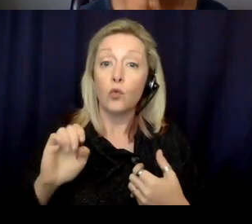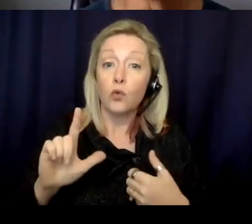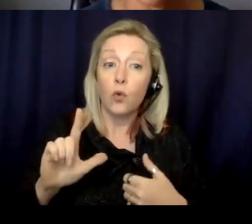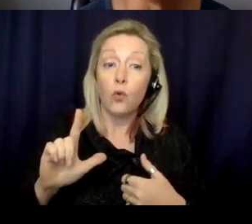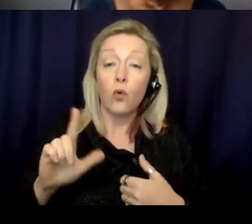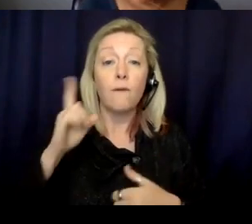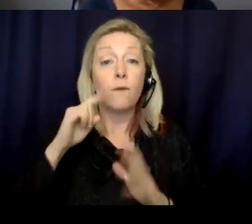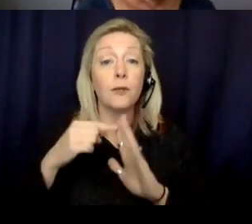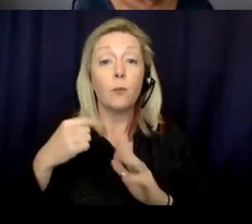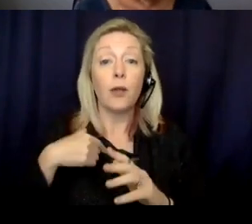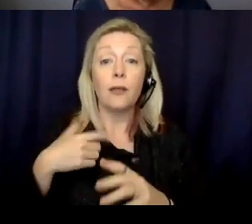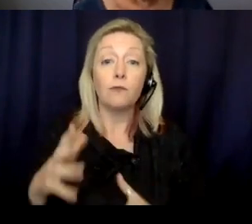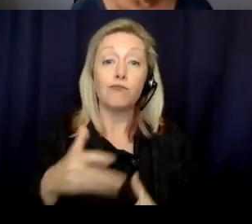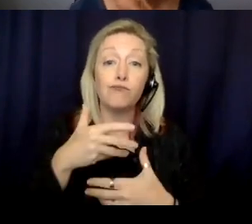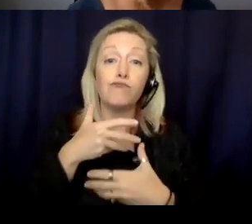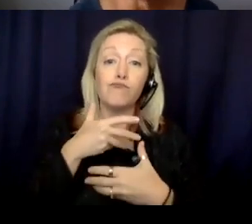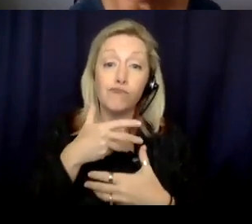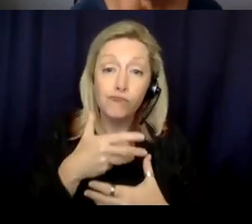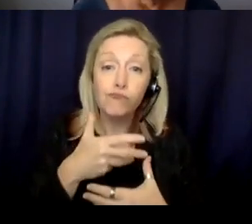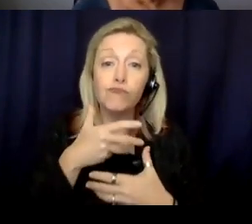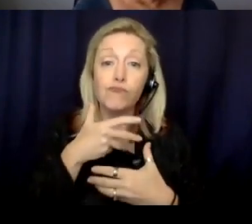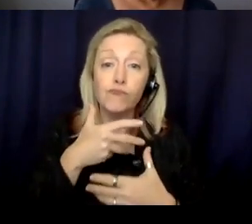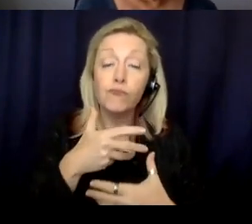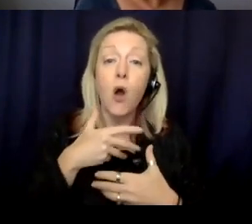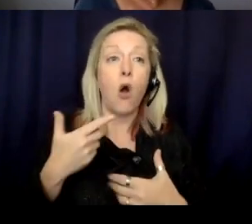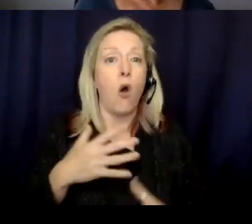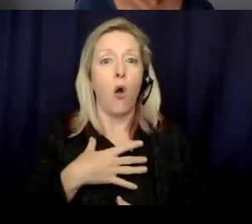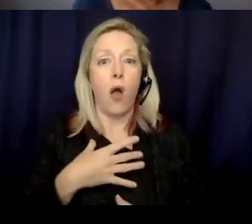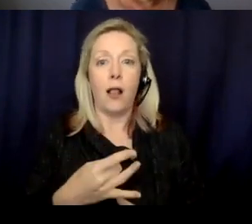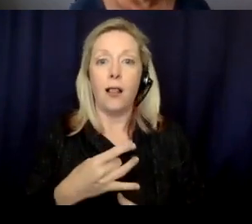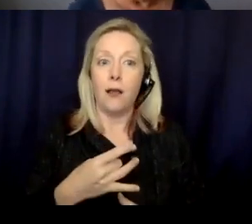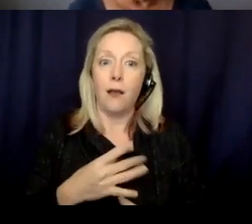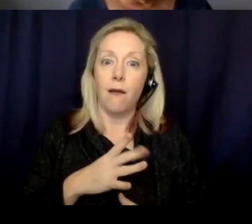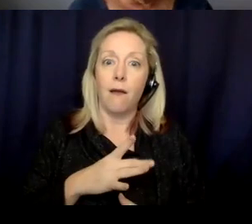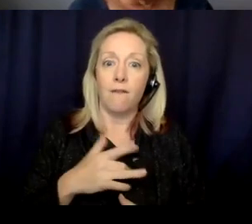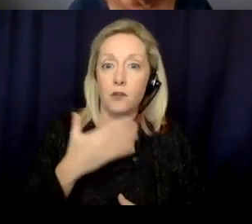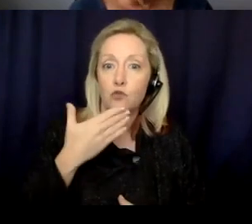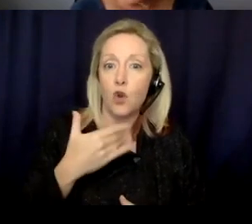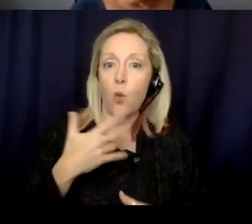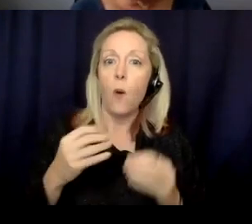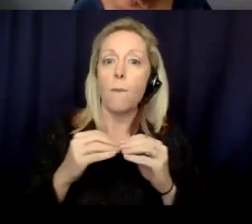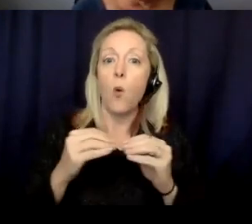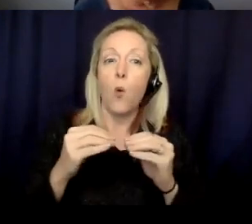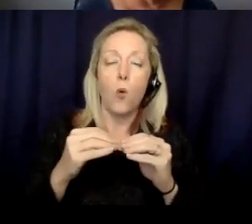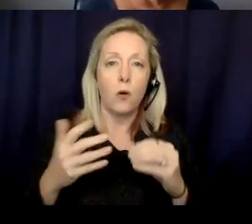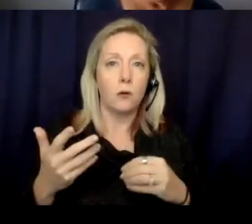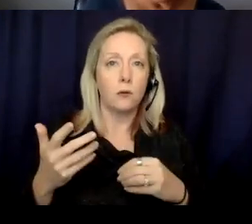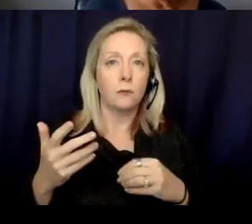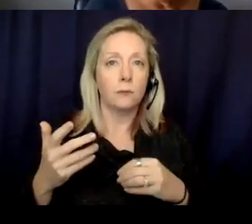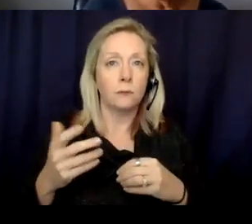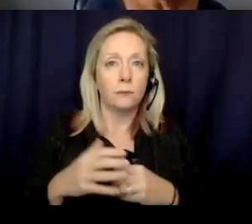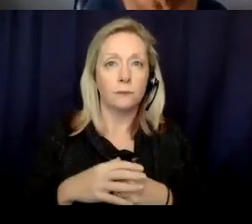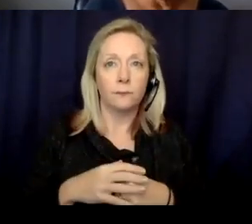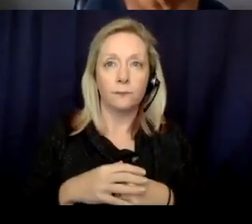you rock me. That feels good. I want more of that. So those kind of things,